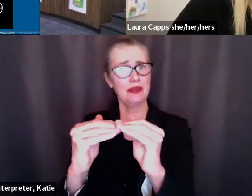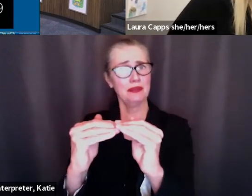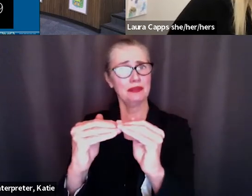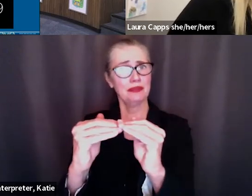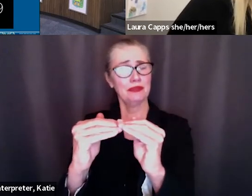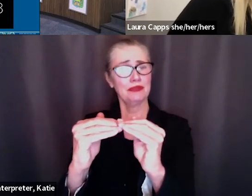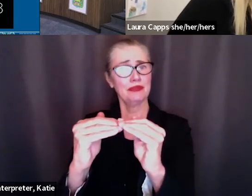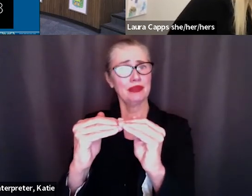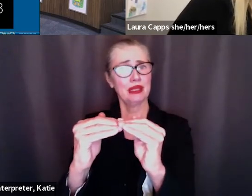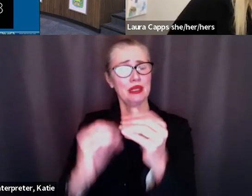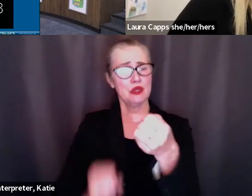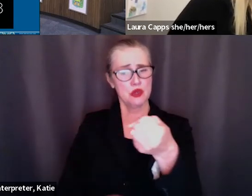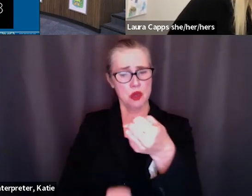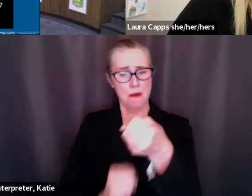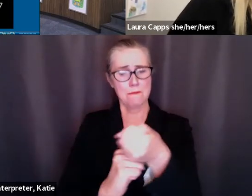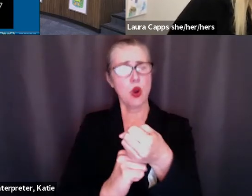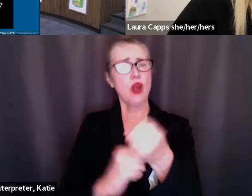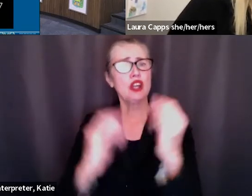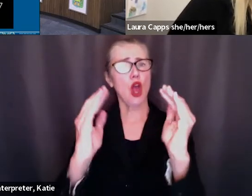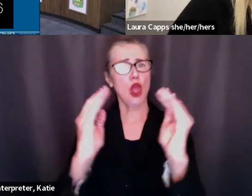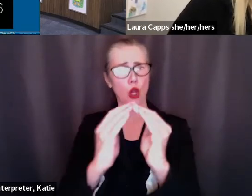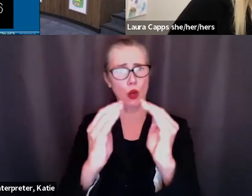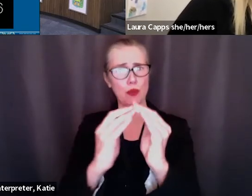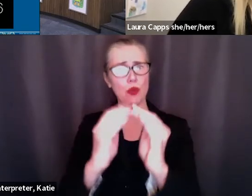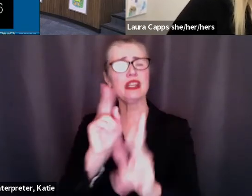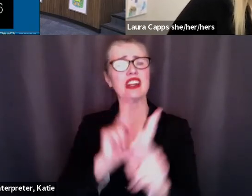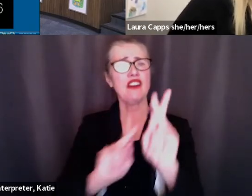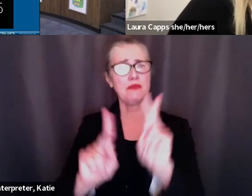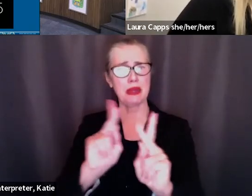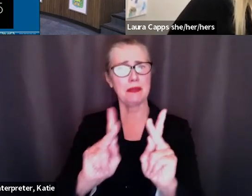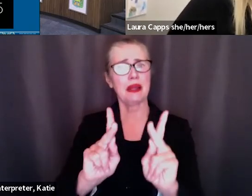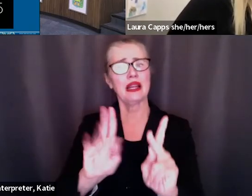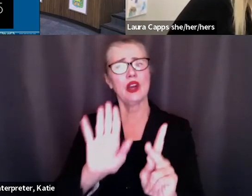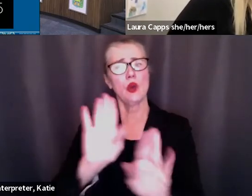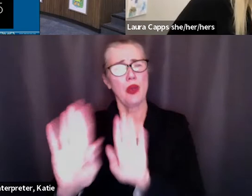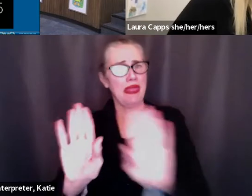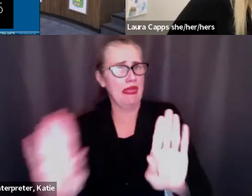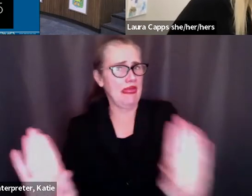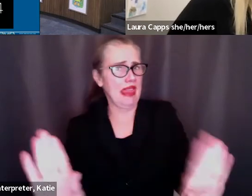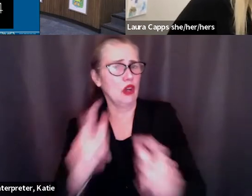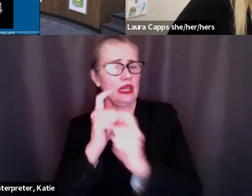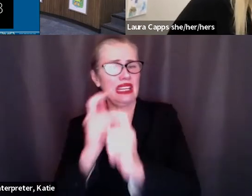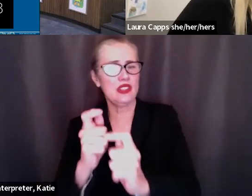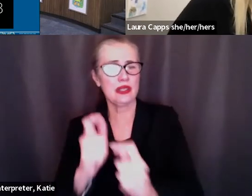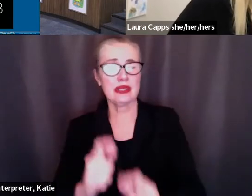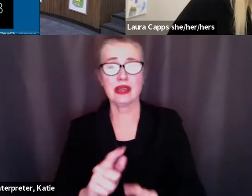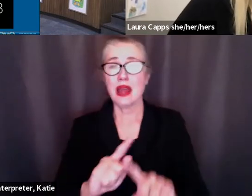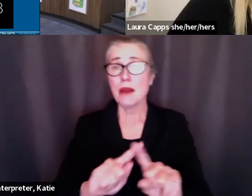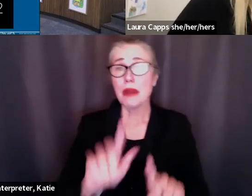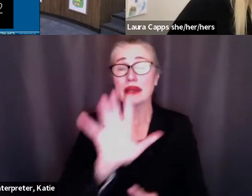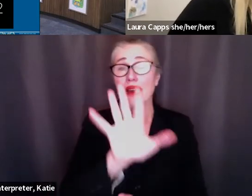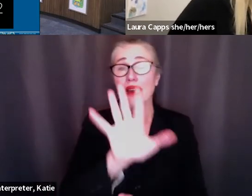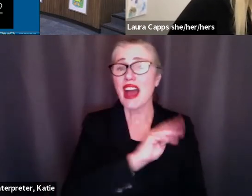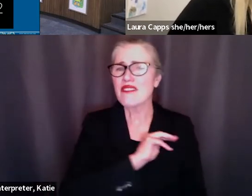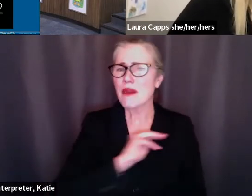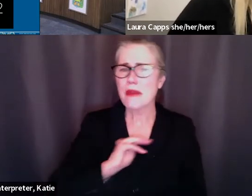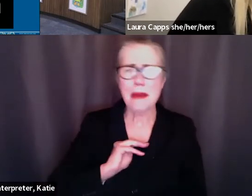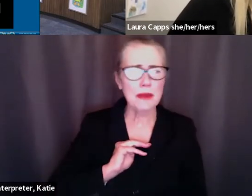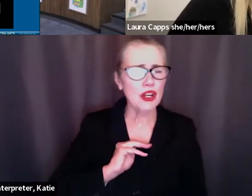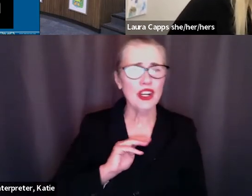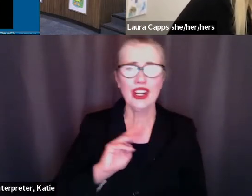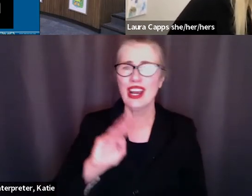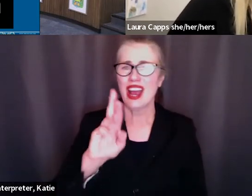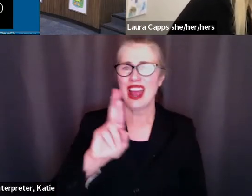uplifts communities of interest however it is no surprise that a five-member district has been antagonized by